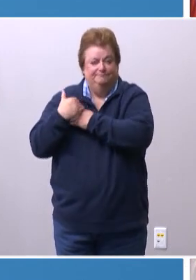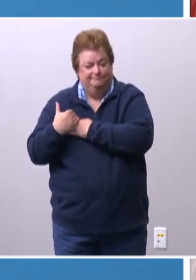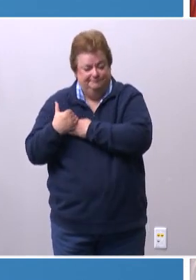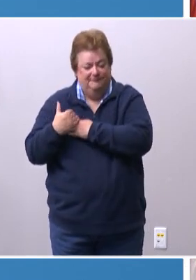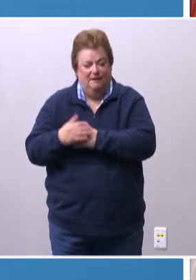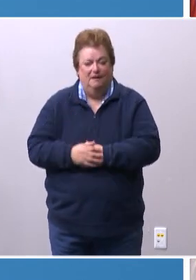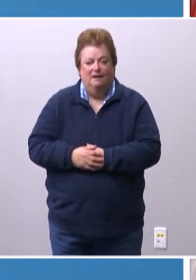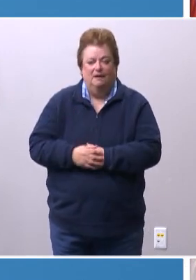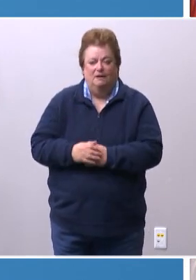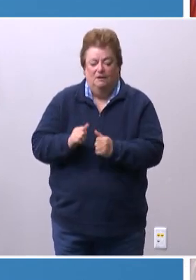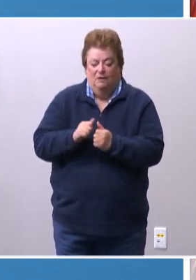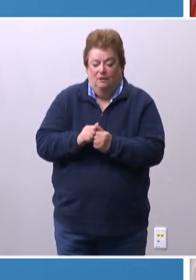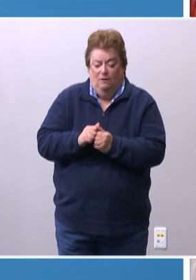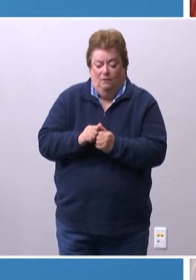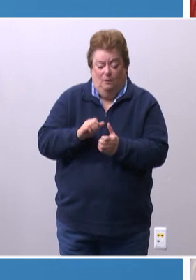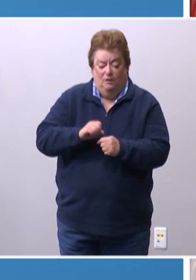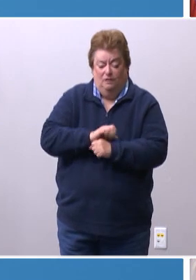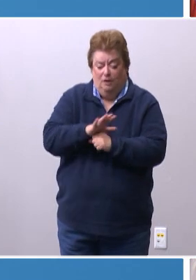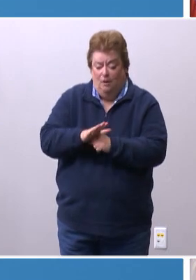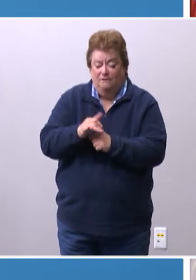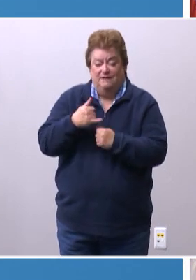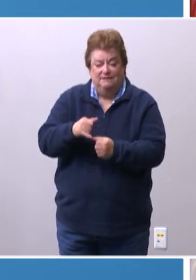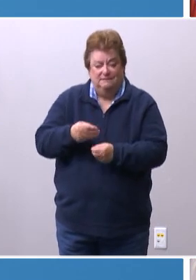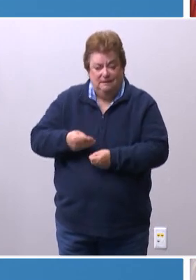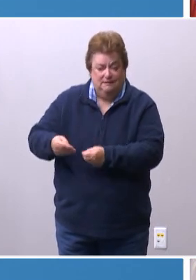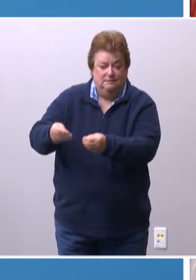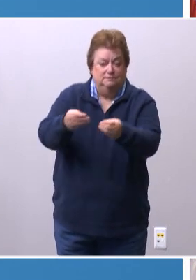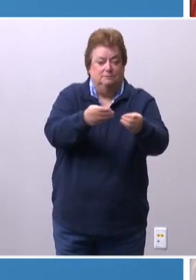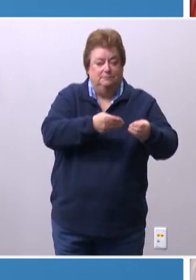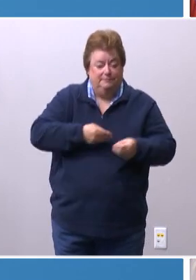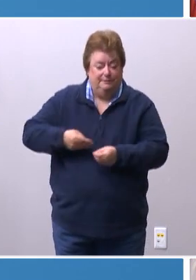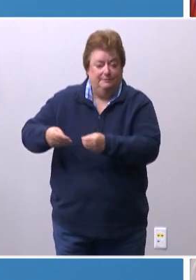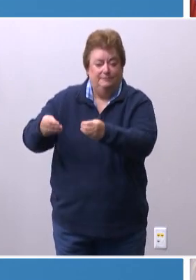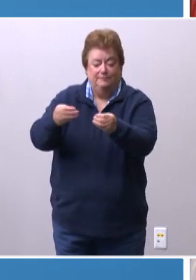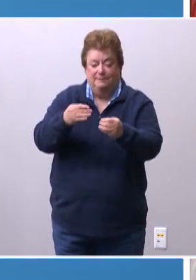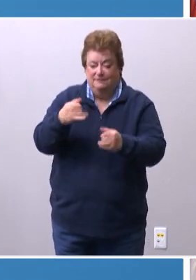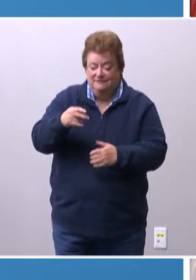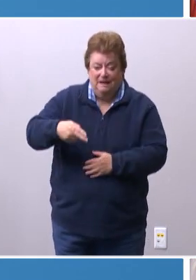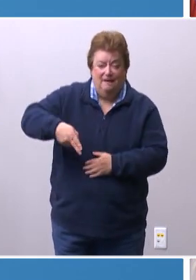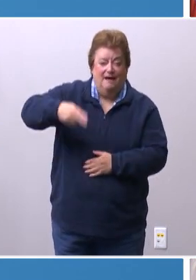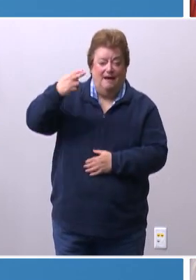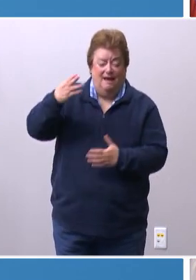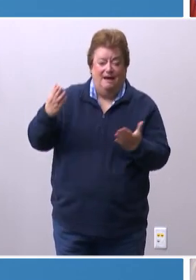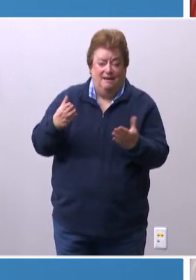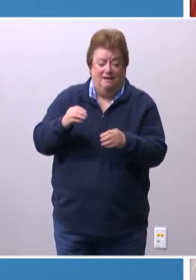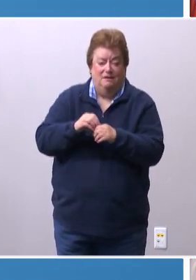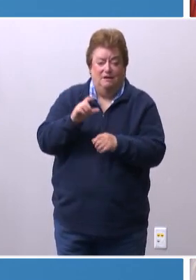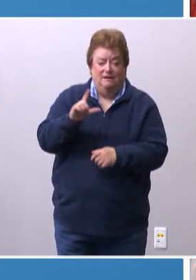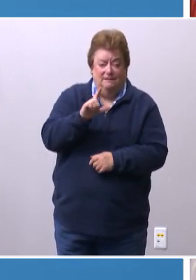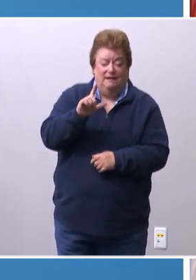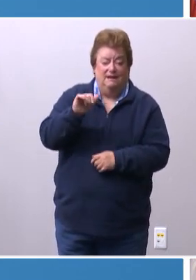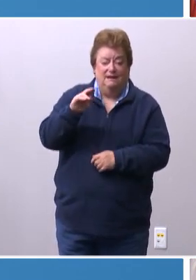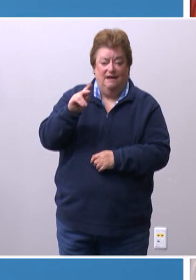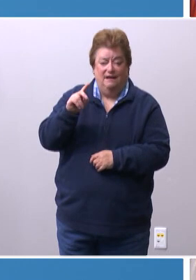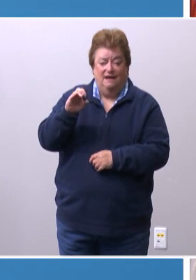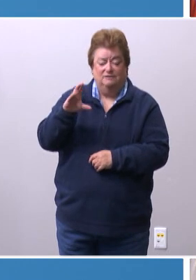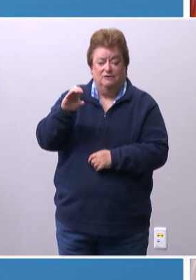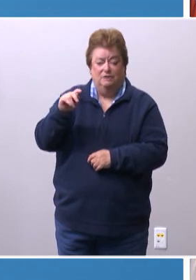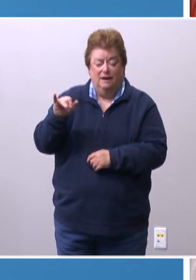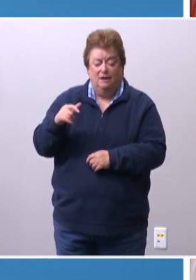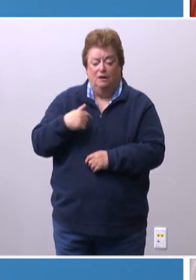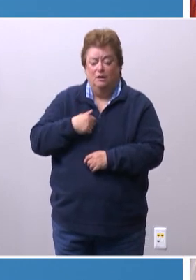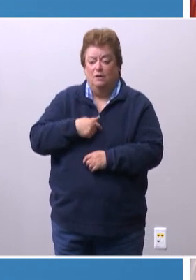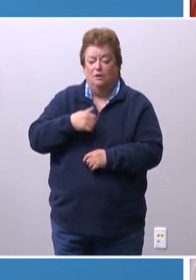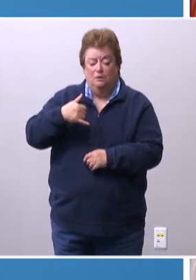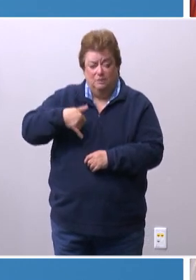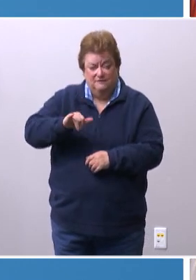With community transmission of COVID-19 still as high as it is in Lincoln and Lancaster County and our surrounding communities, we remain